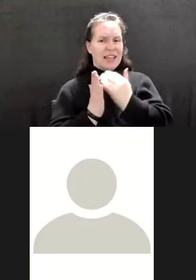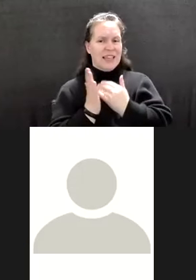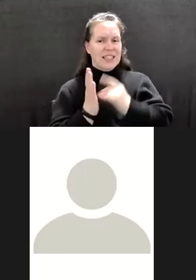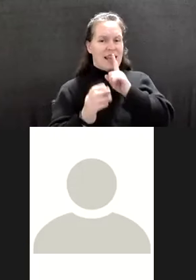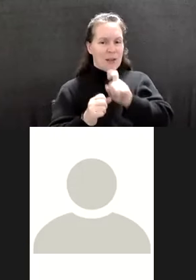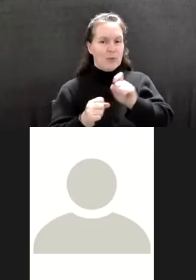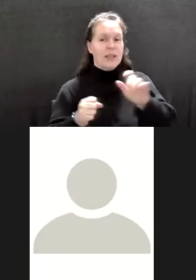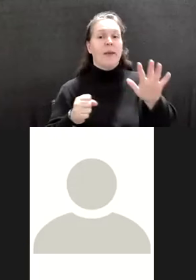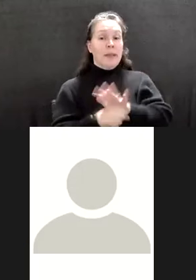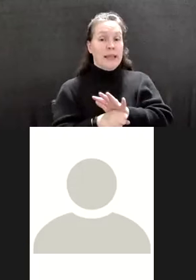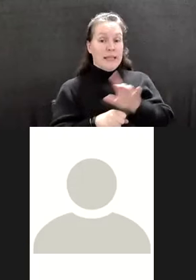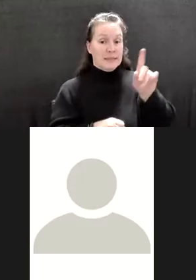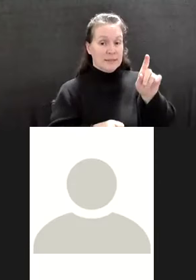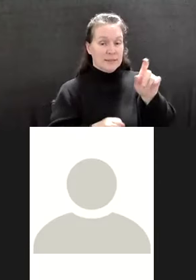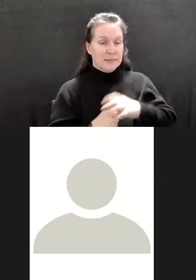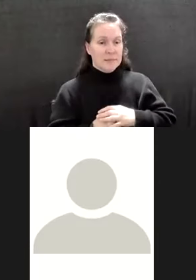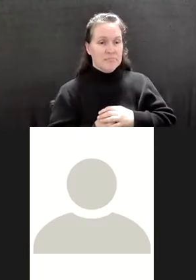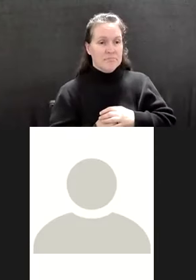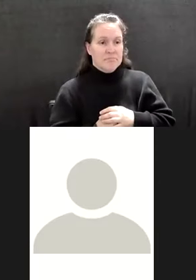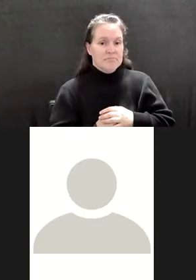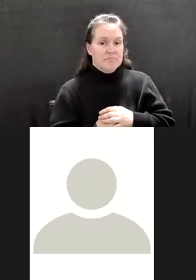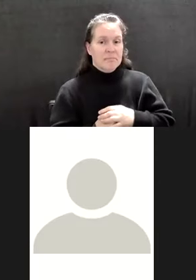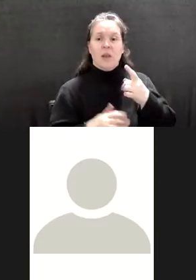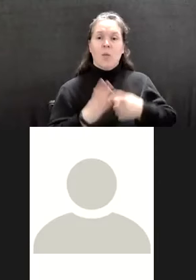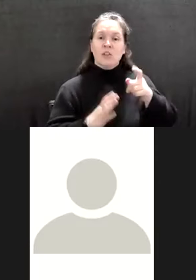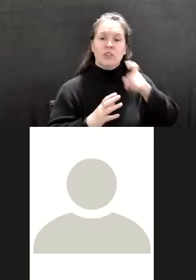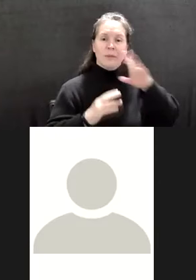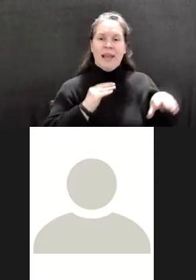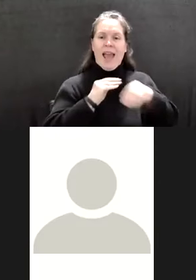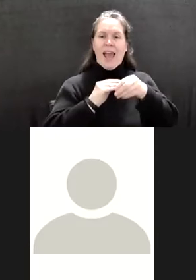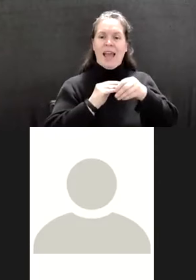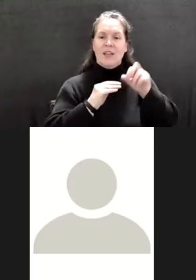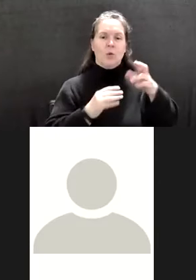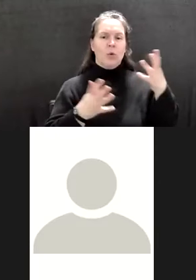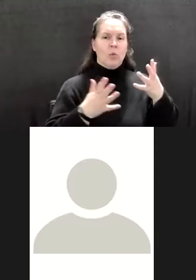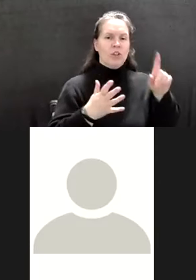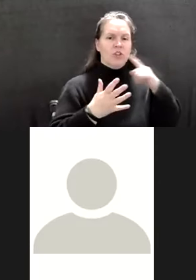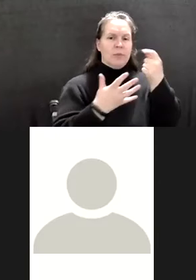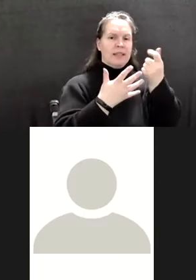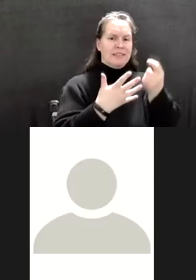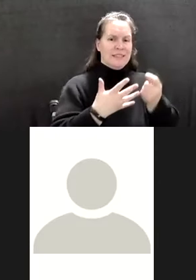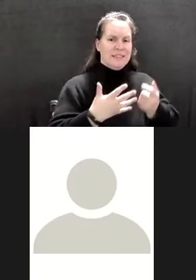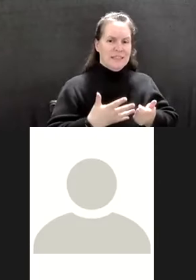complete? What should be added to or maybe taken away, expanded on?